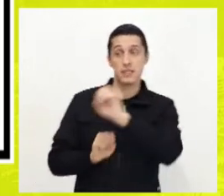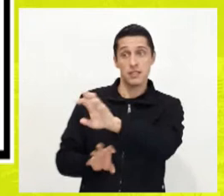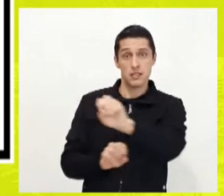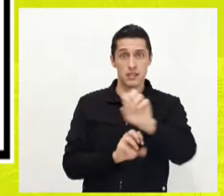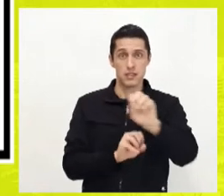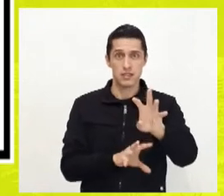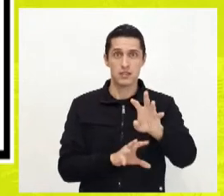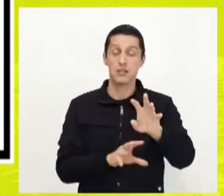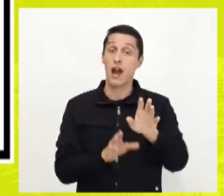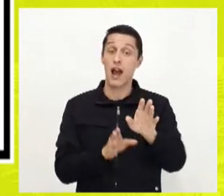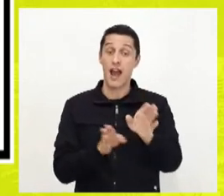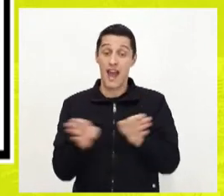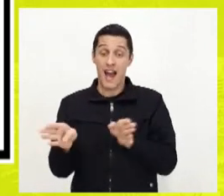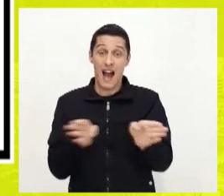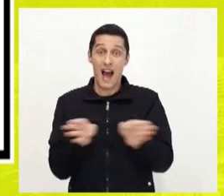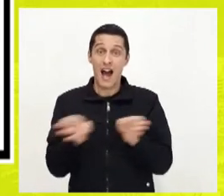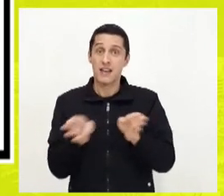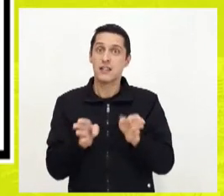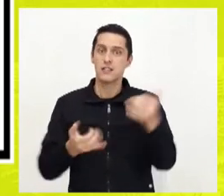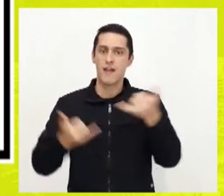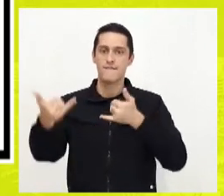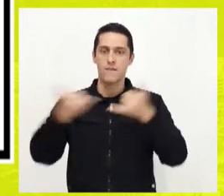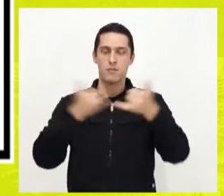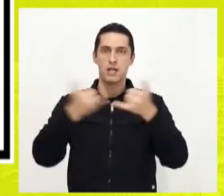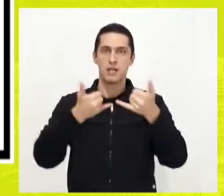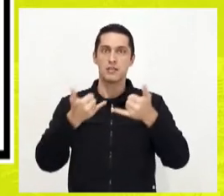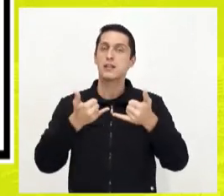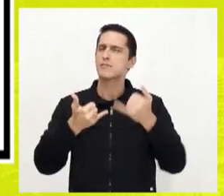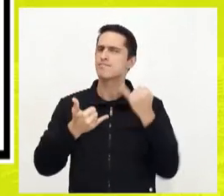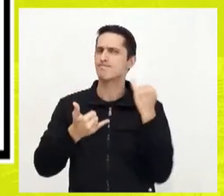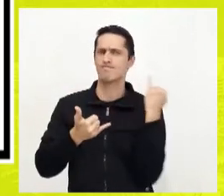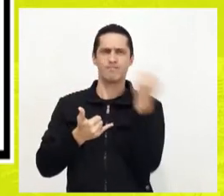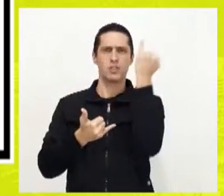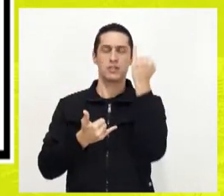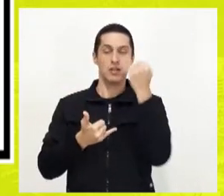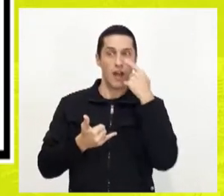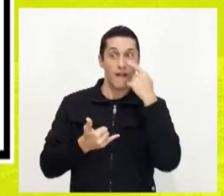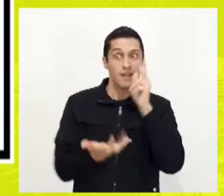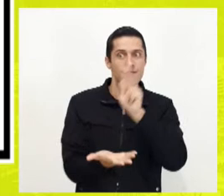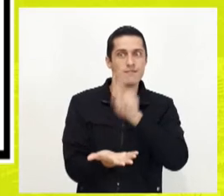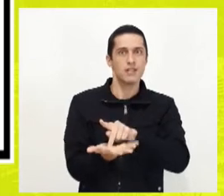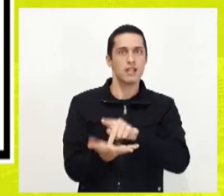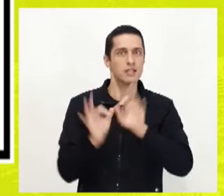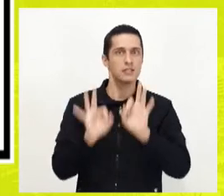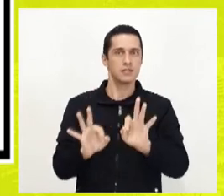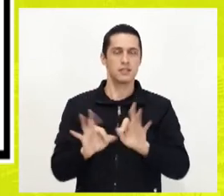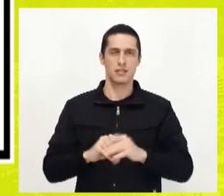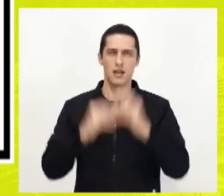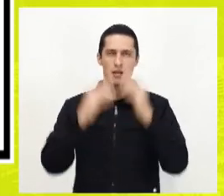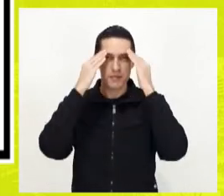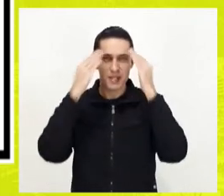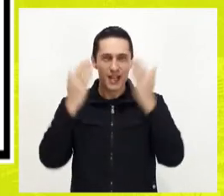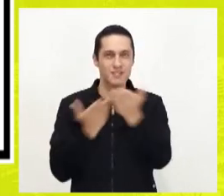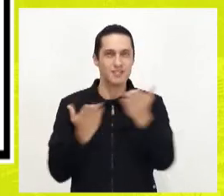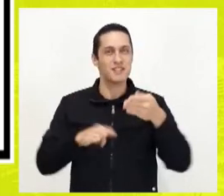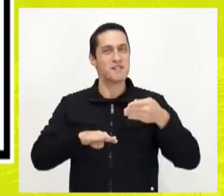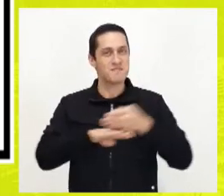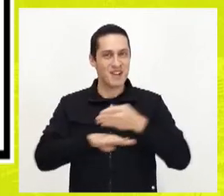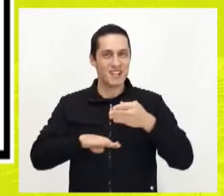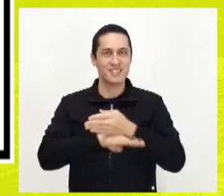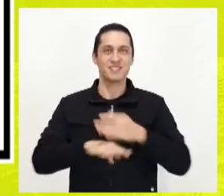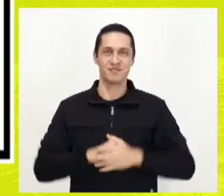information is crucial thanks so much for attending we hope you enjoy the rest of the program and share the broadcast links with your